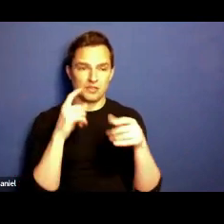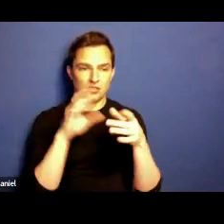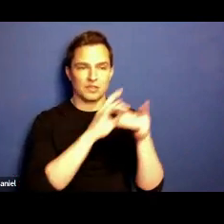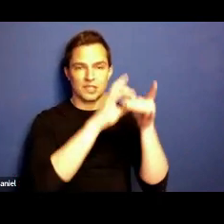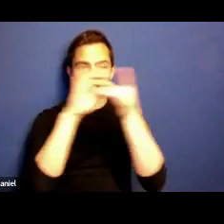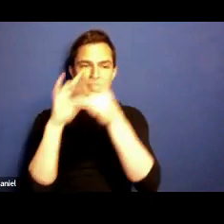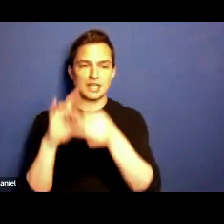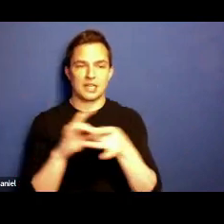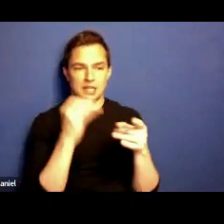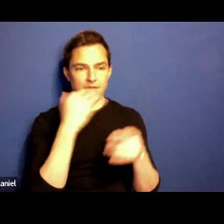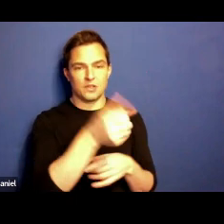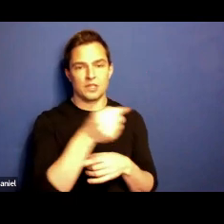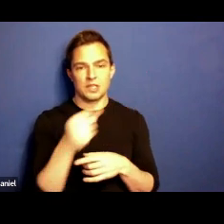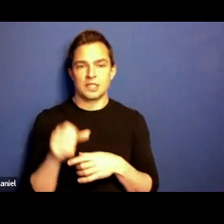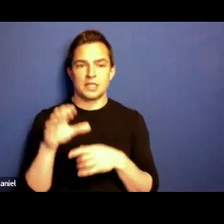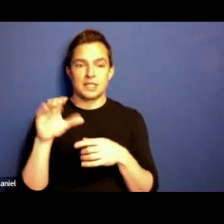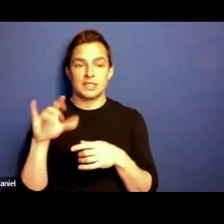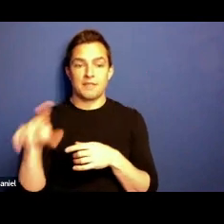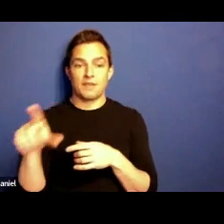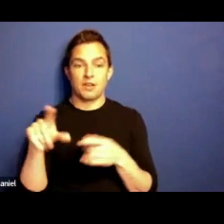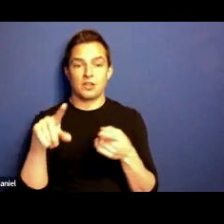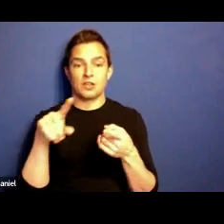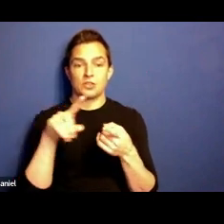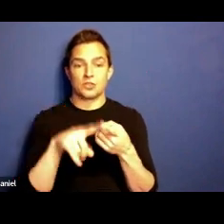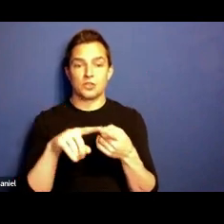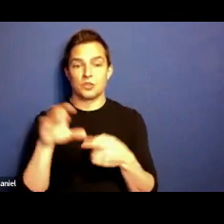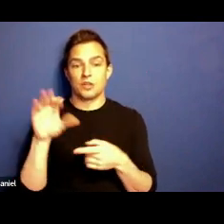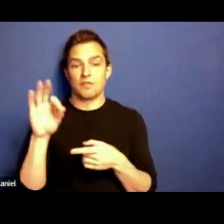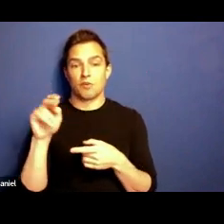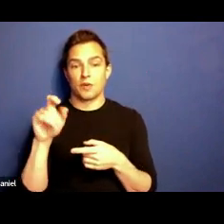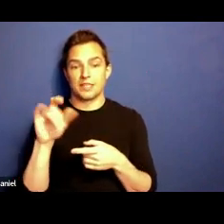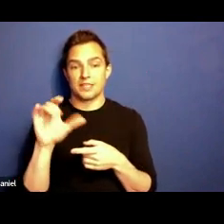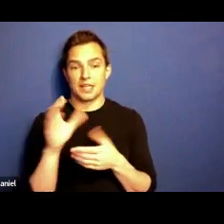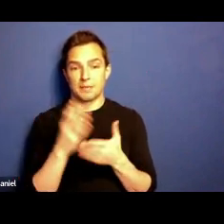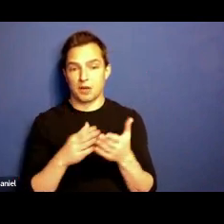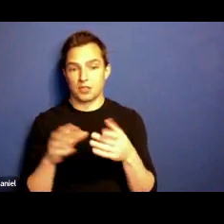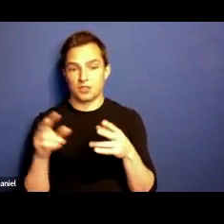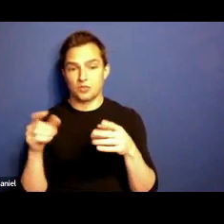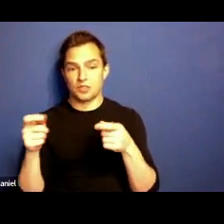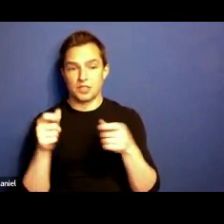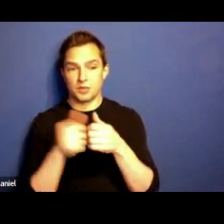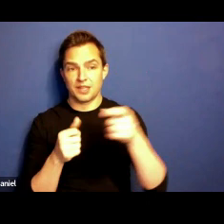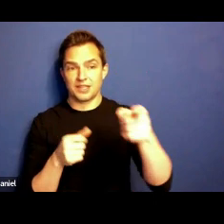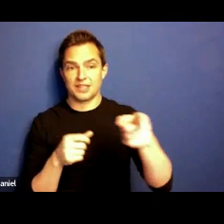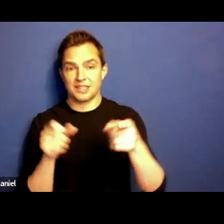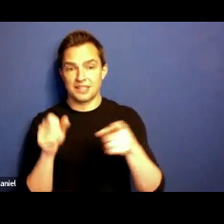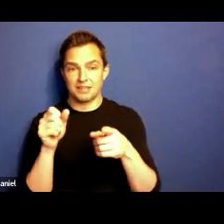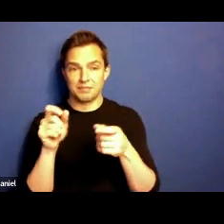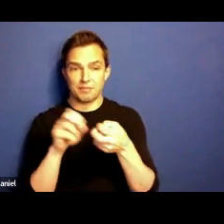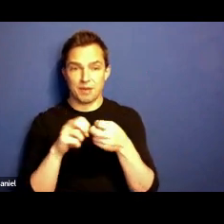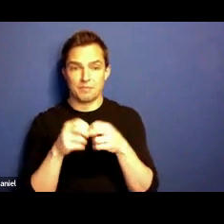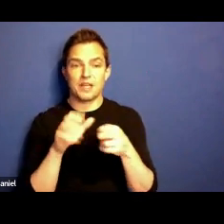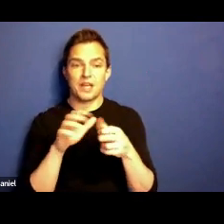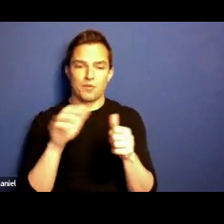pull civil capacity over to the forensic side to deal with the competency restoration problem, it's going to back up the